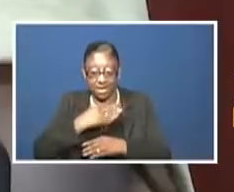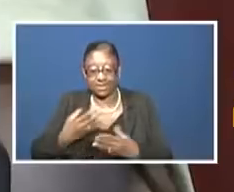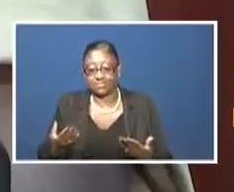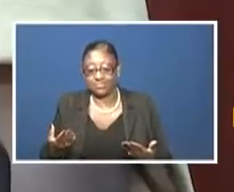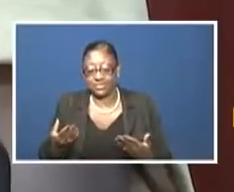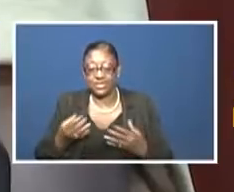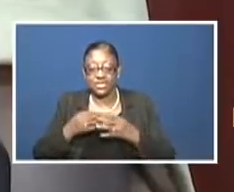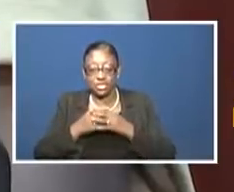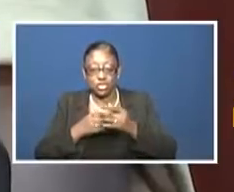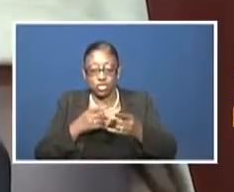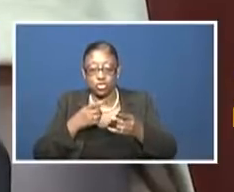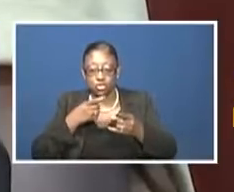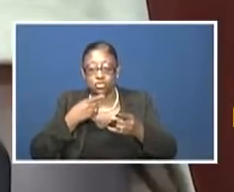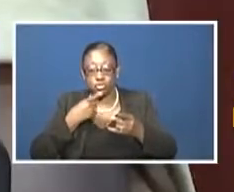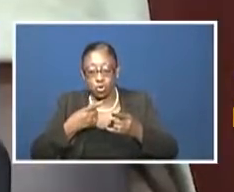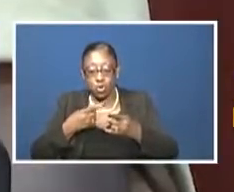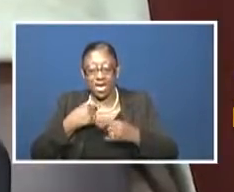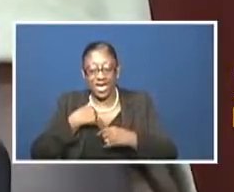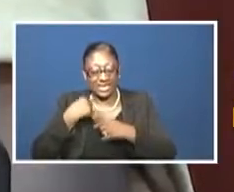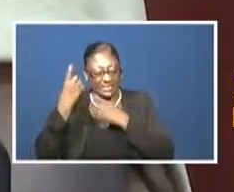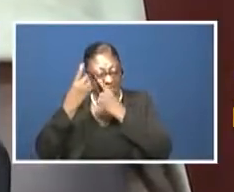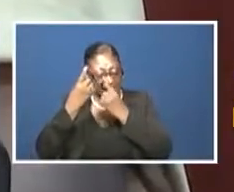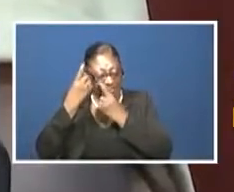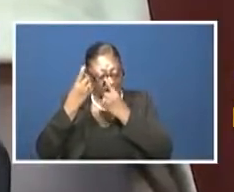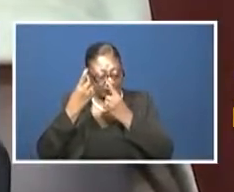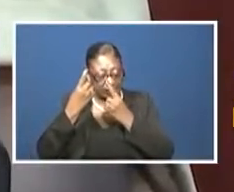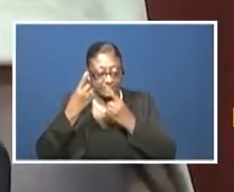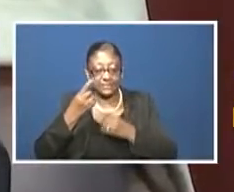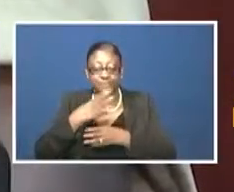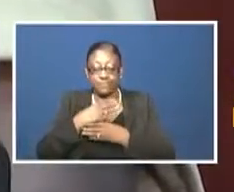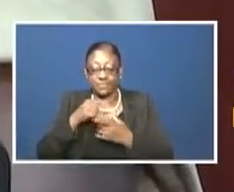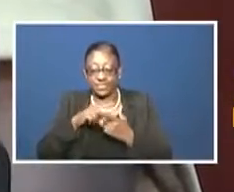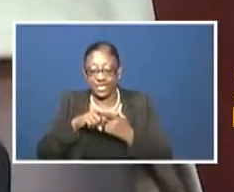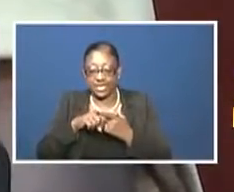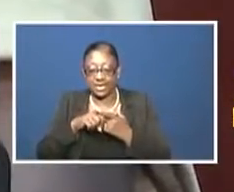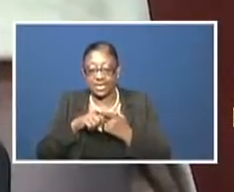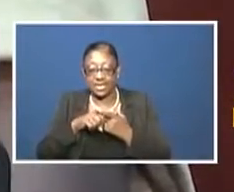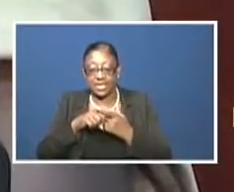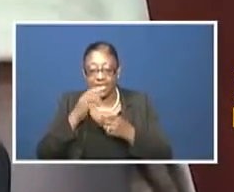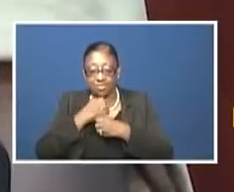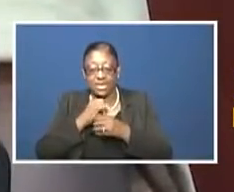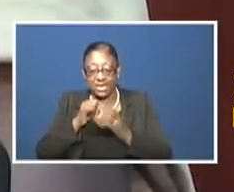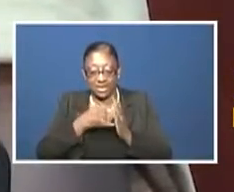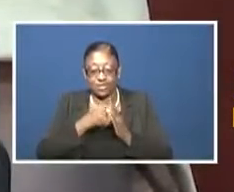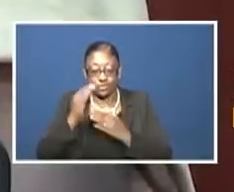And I became very concerned, and I've said that I made my position known.